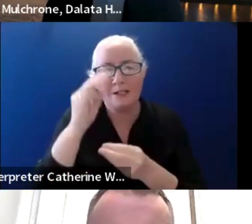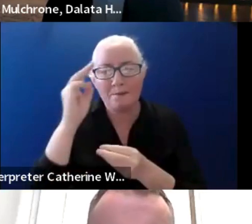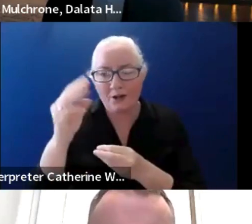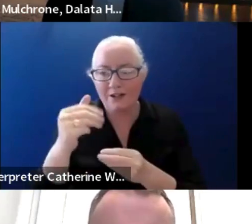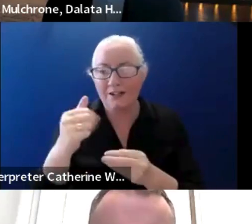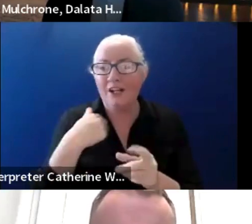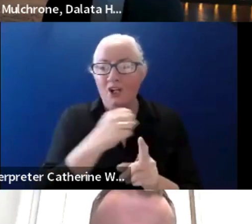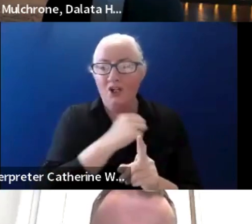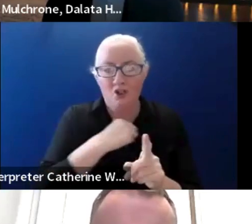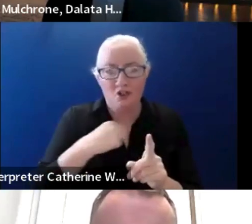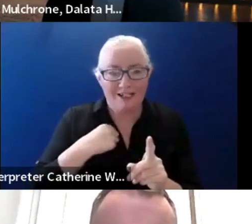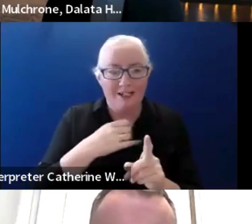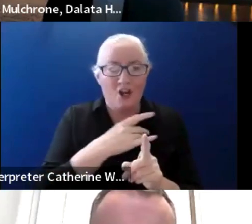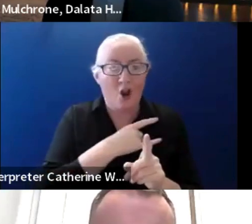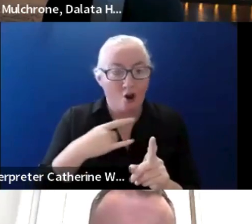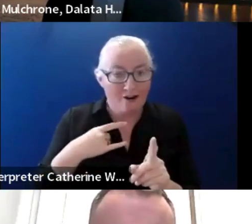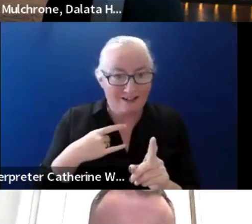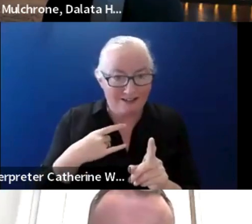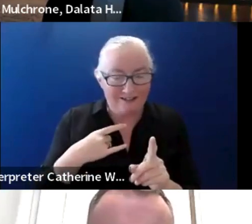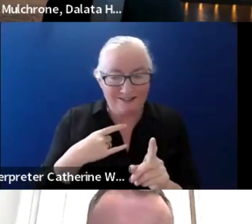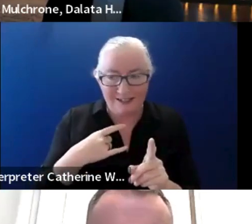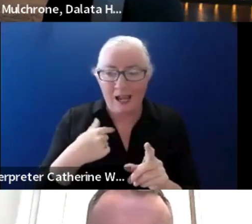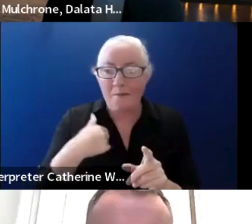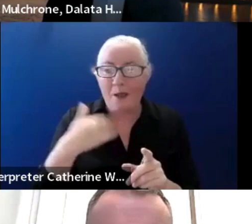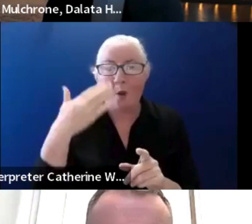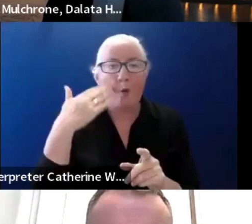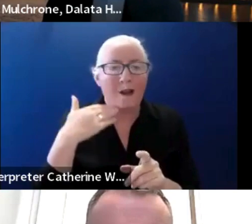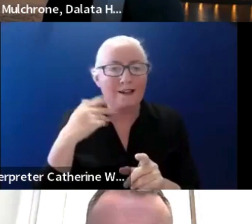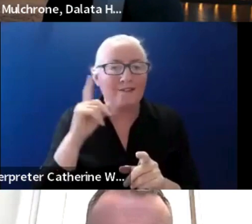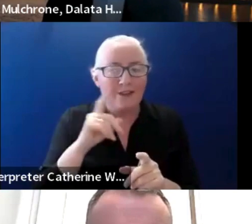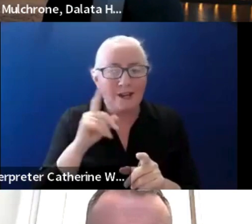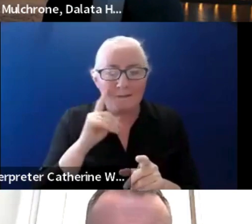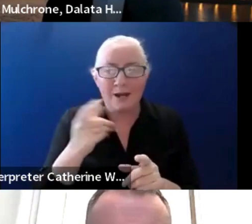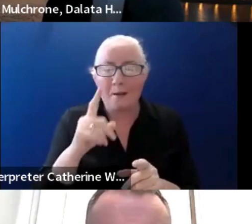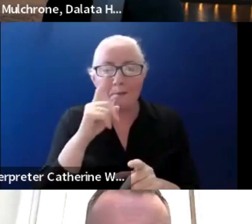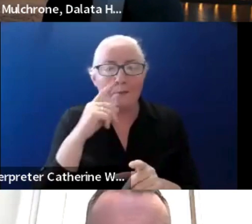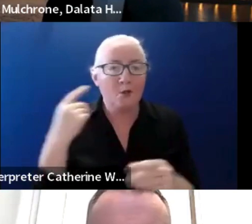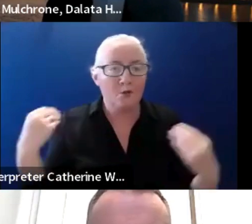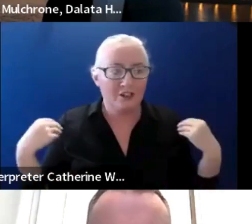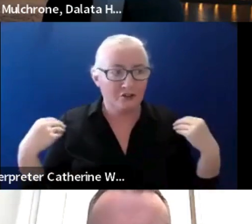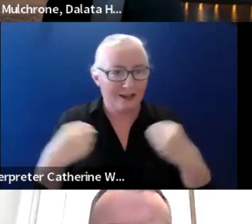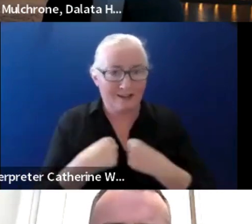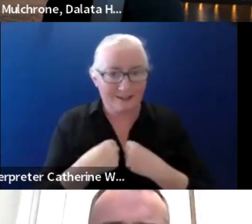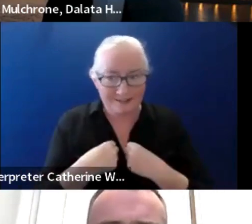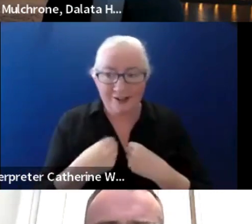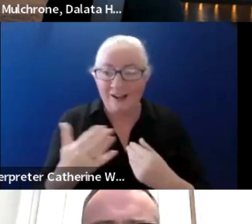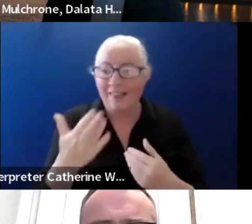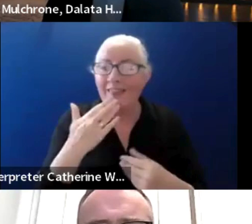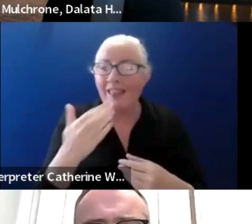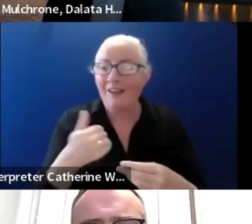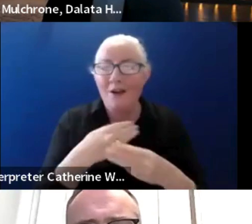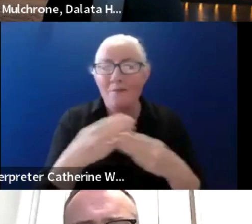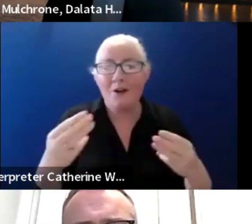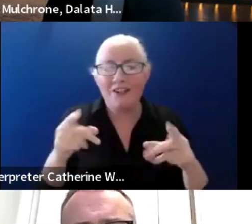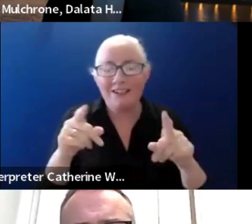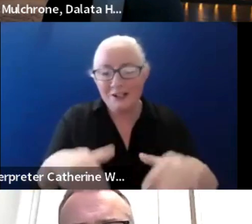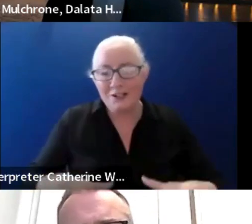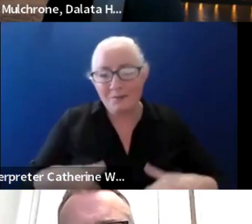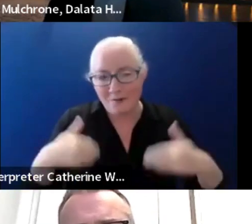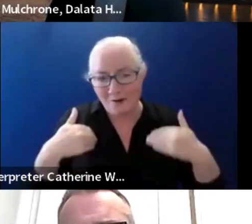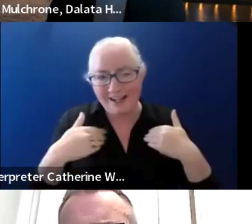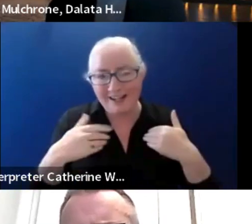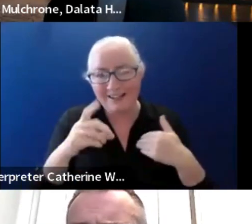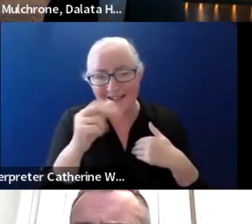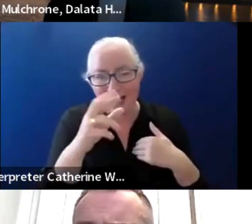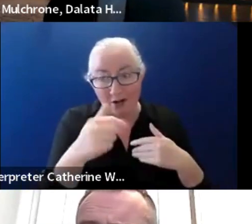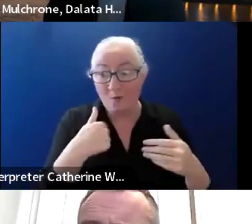pronouns are she, her, and I'm a white female wearing a blue jacket. Thank you very much this morning, Daragh, for that. We